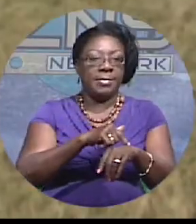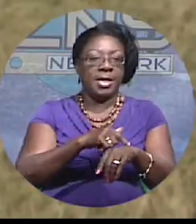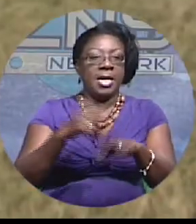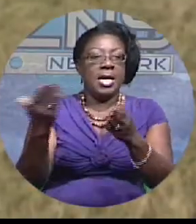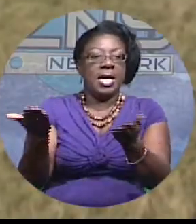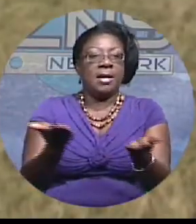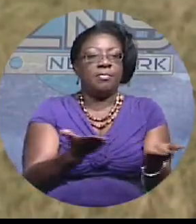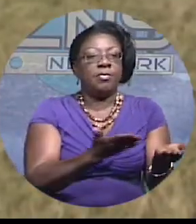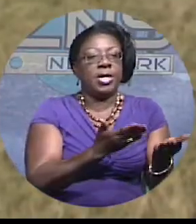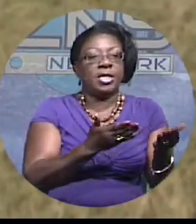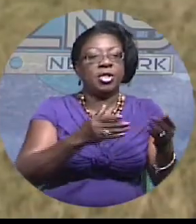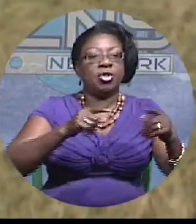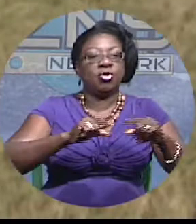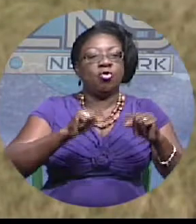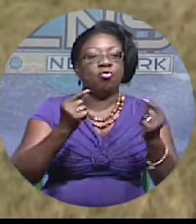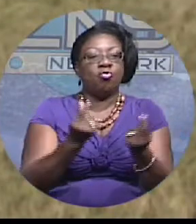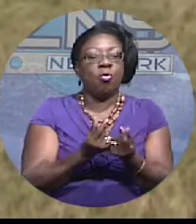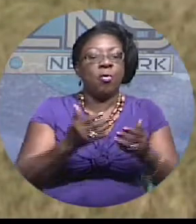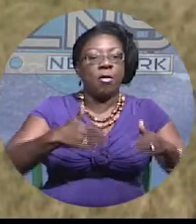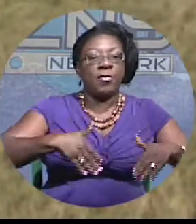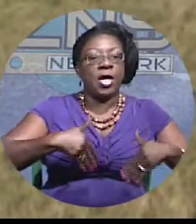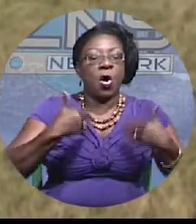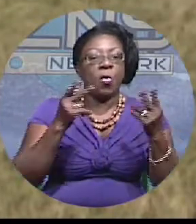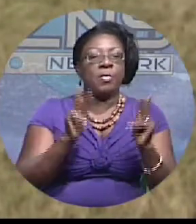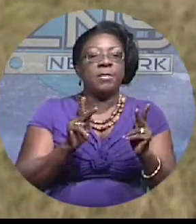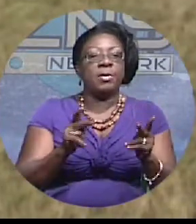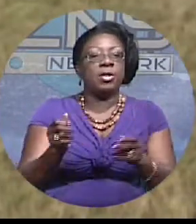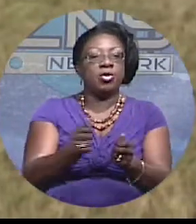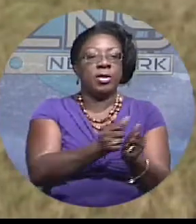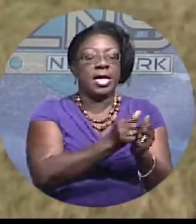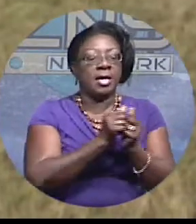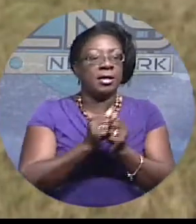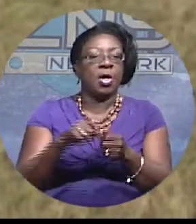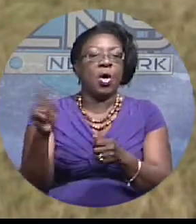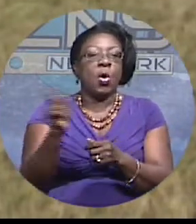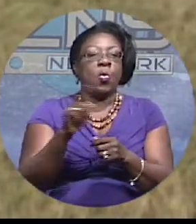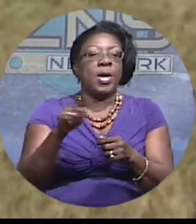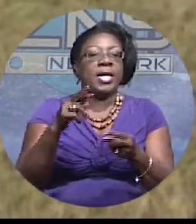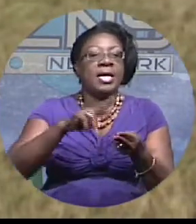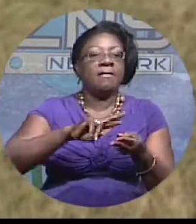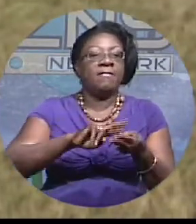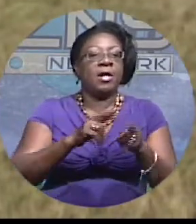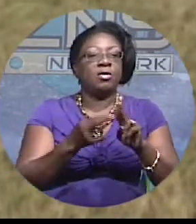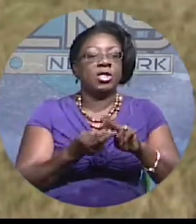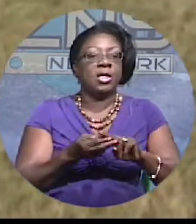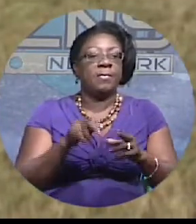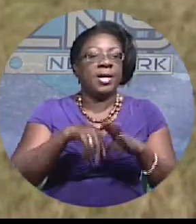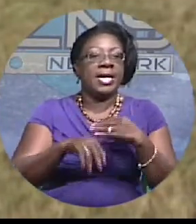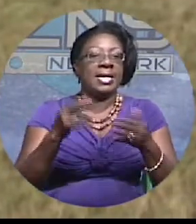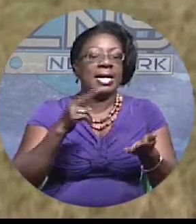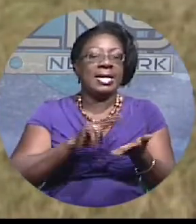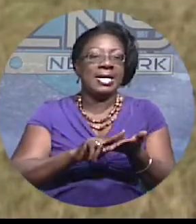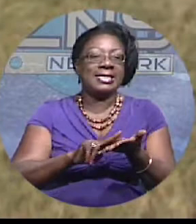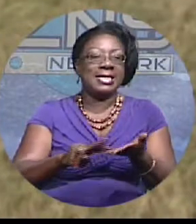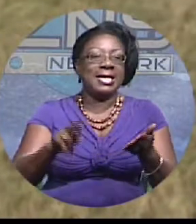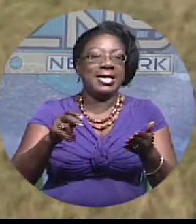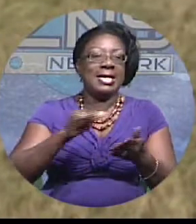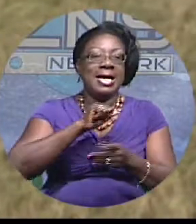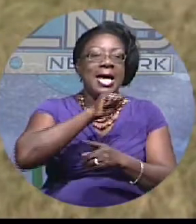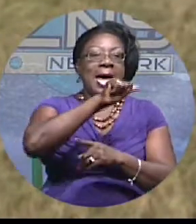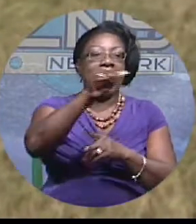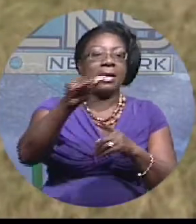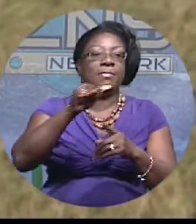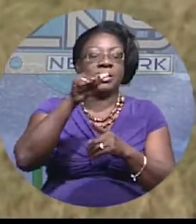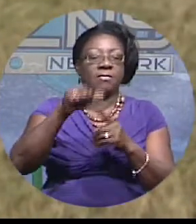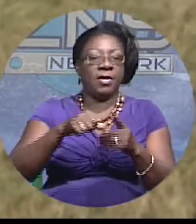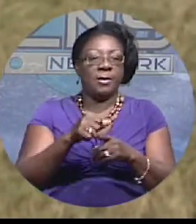group of young people together where they can fellowship in a nice, clean atmosphere, and also those that aren't up the Hugh Campbell caliber